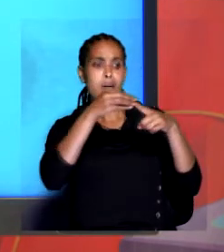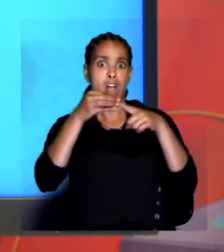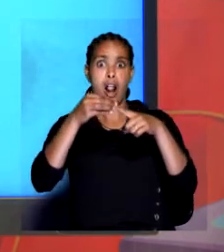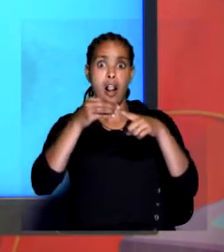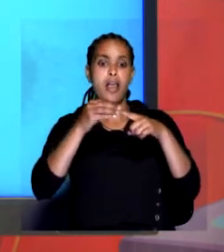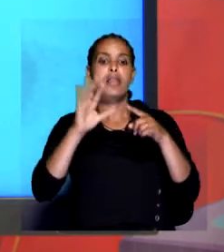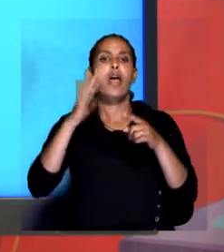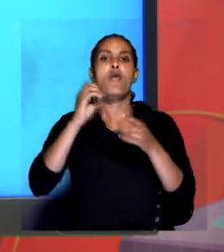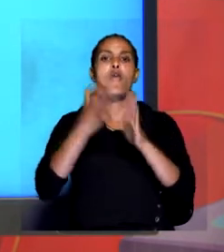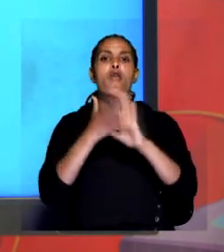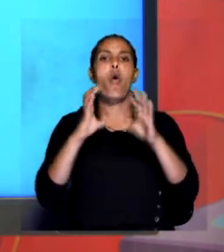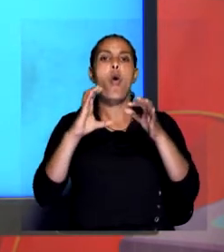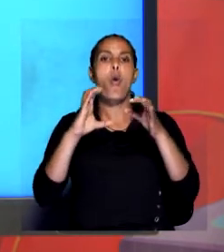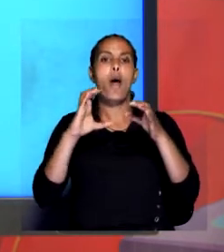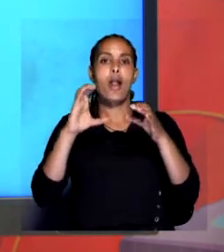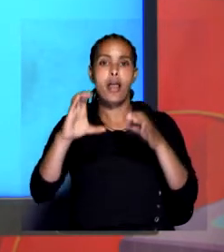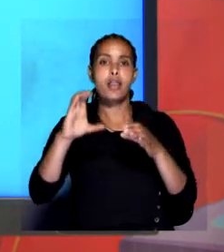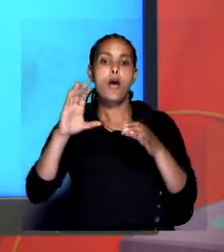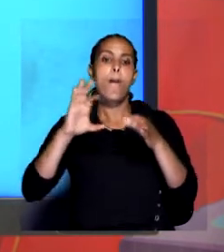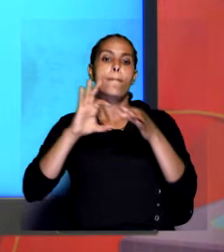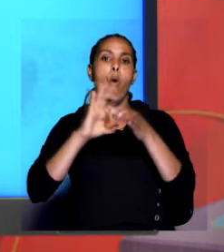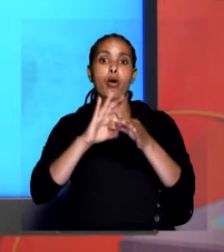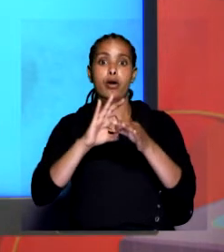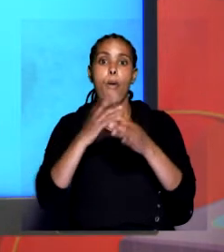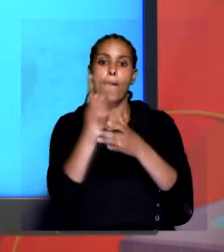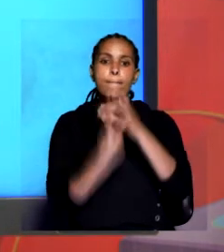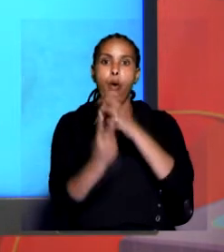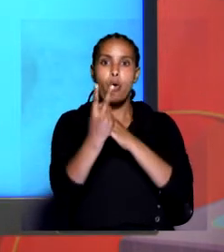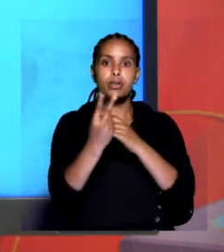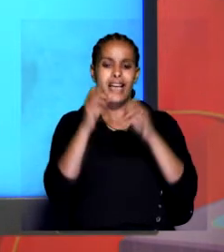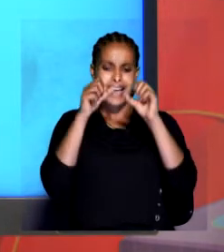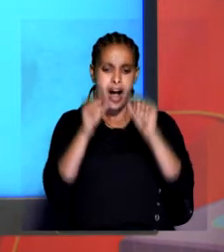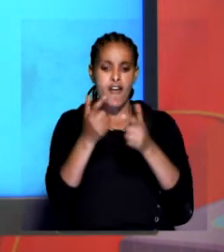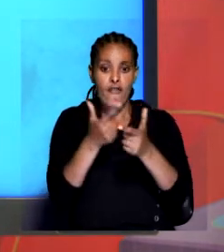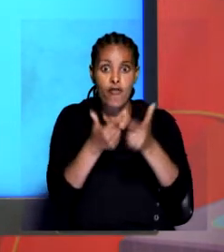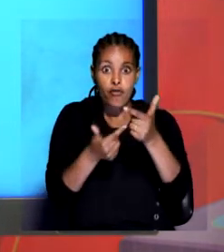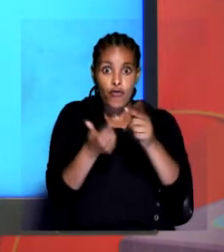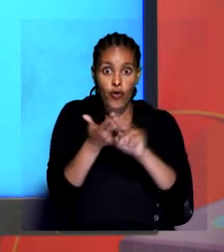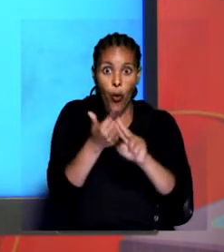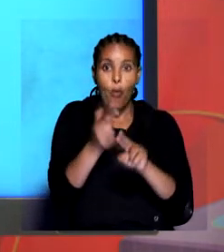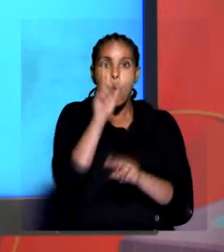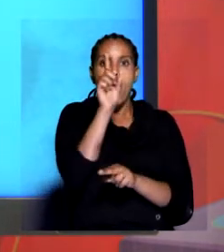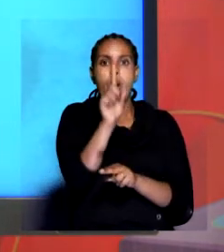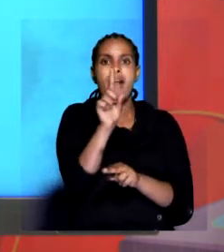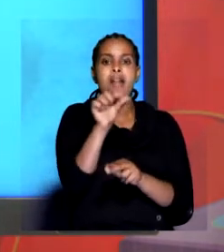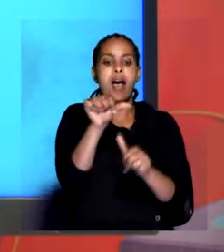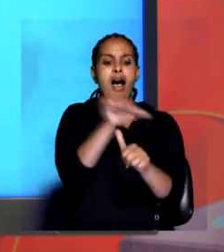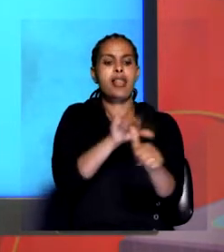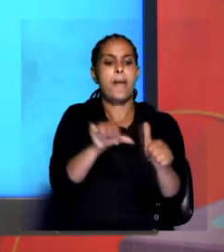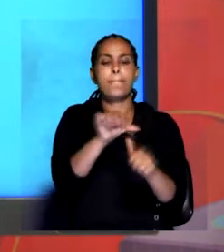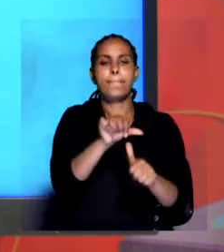bond in which both bonding electrons come from one atom.